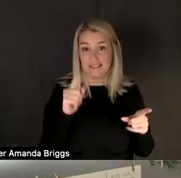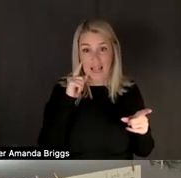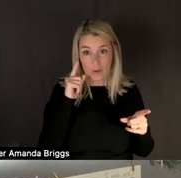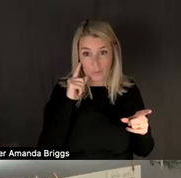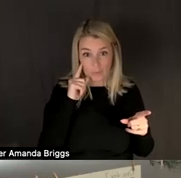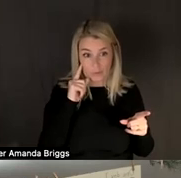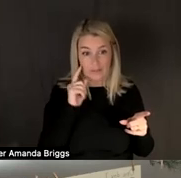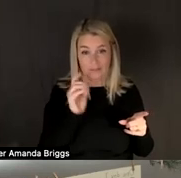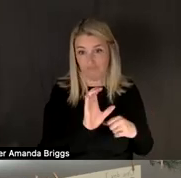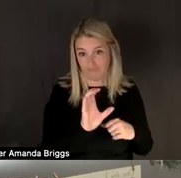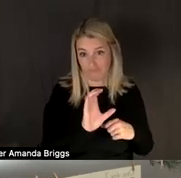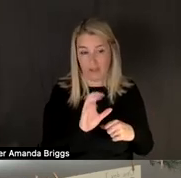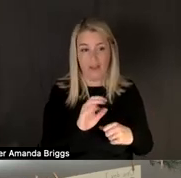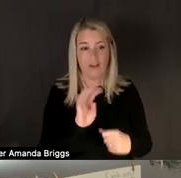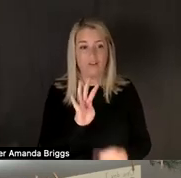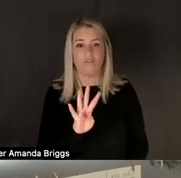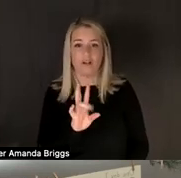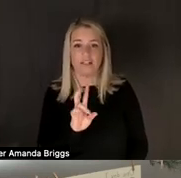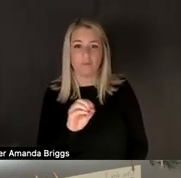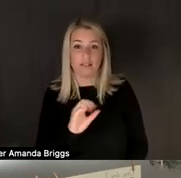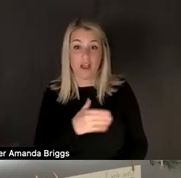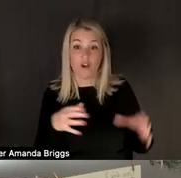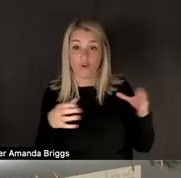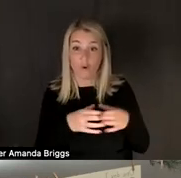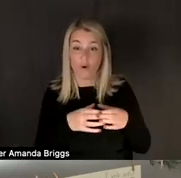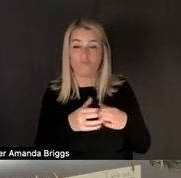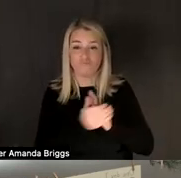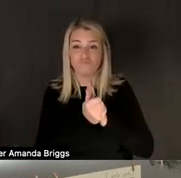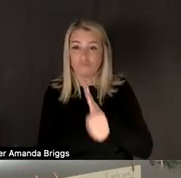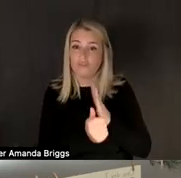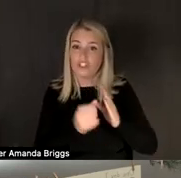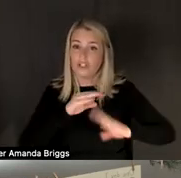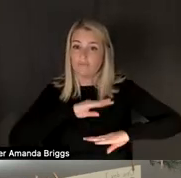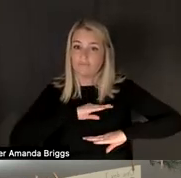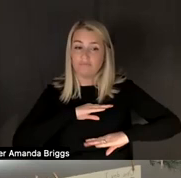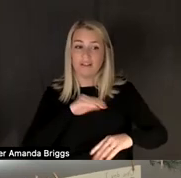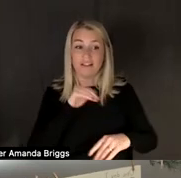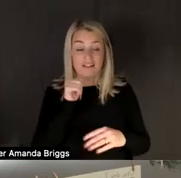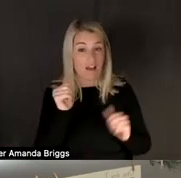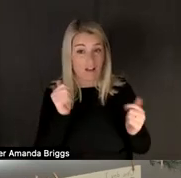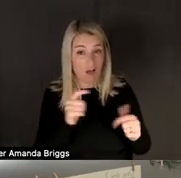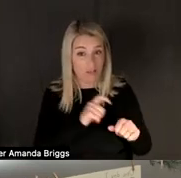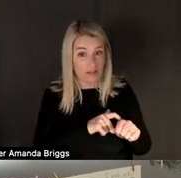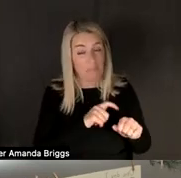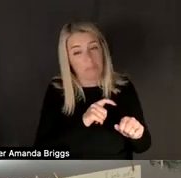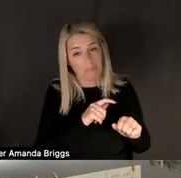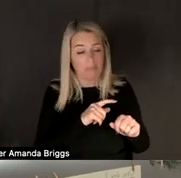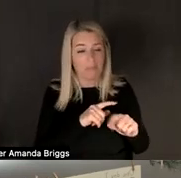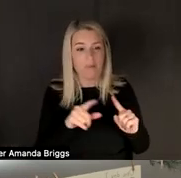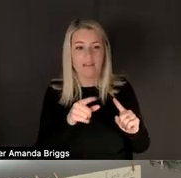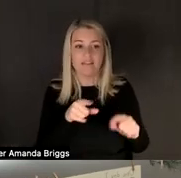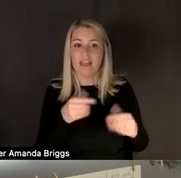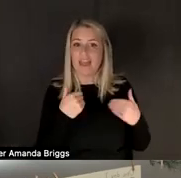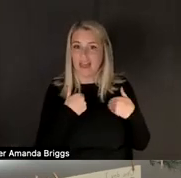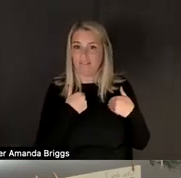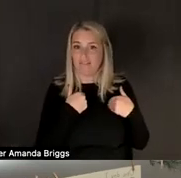47% of our cohort is proficient, have them. Not all the time necessarily, but they do have them. And that